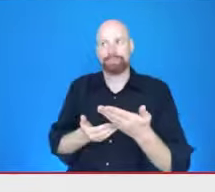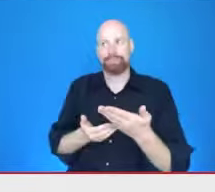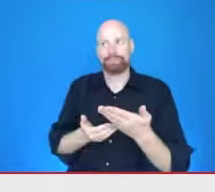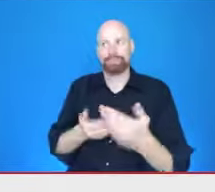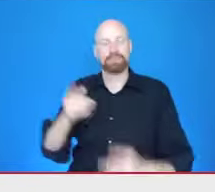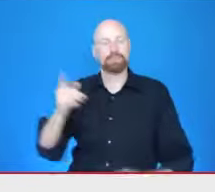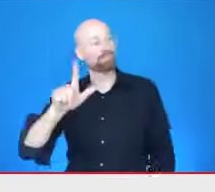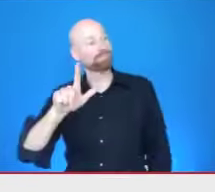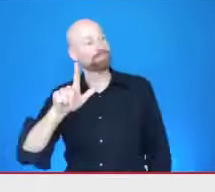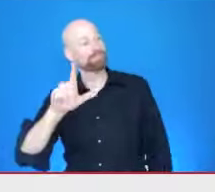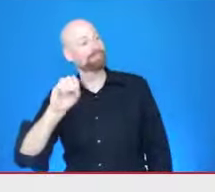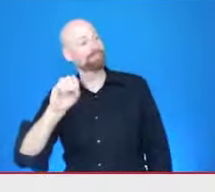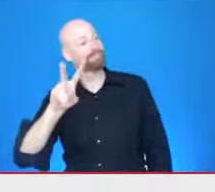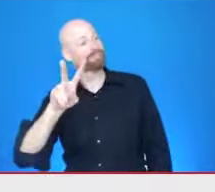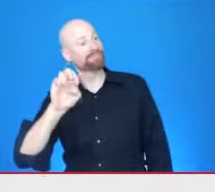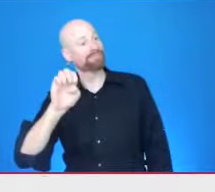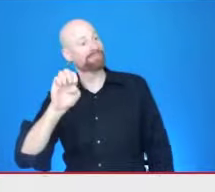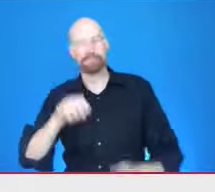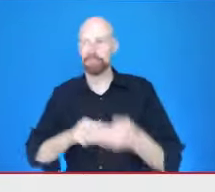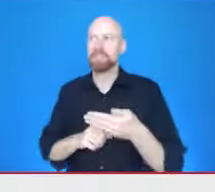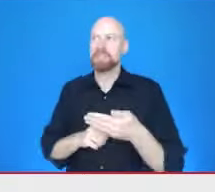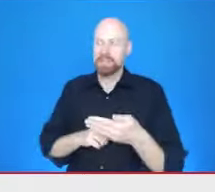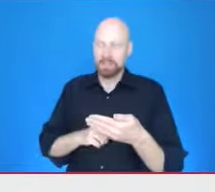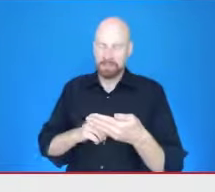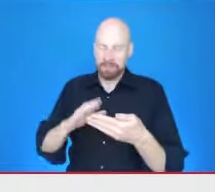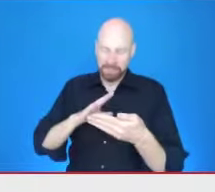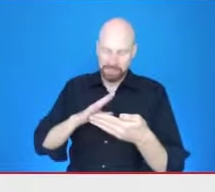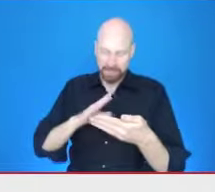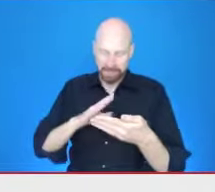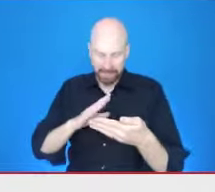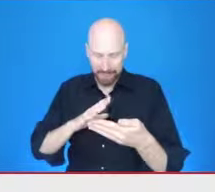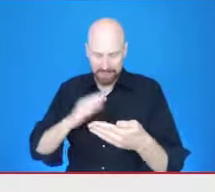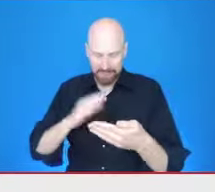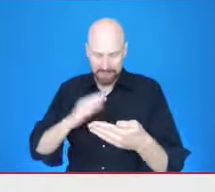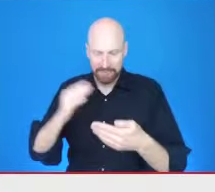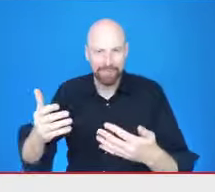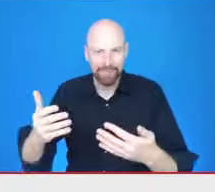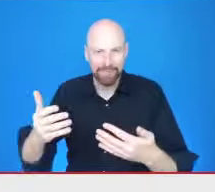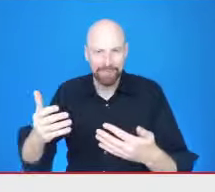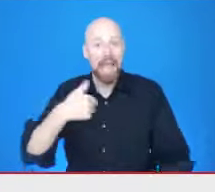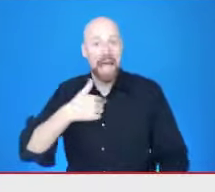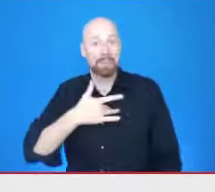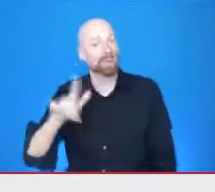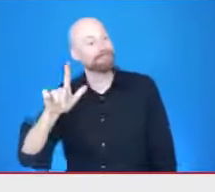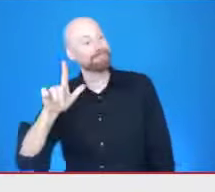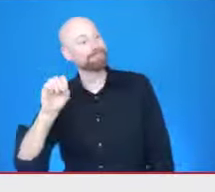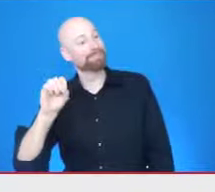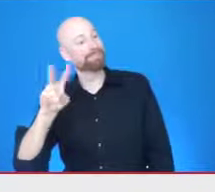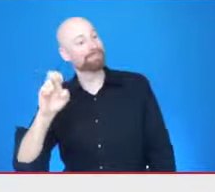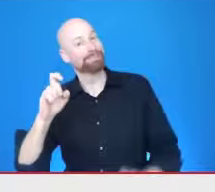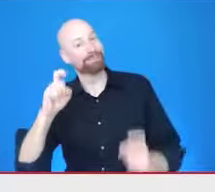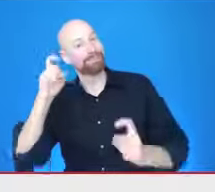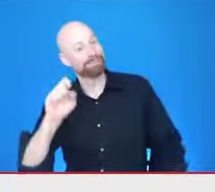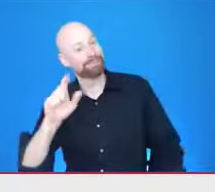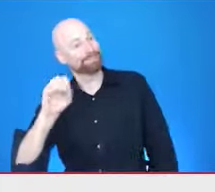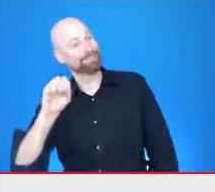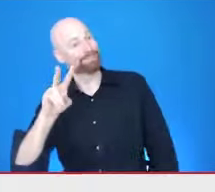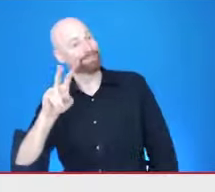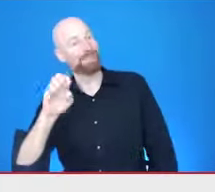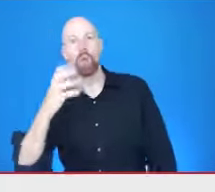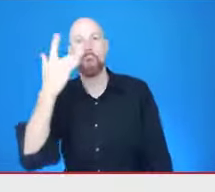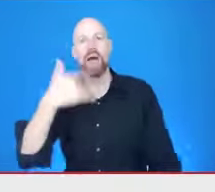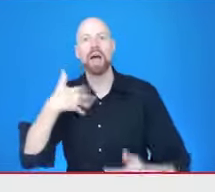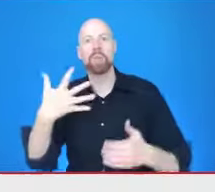always in a straight line to get me where I wanted and thought I was meant to be. In the fall of 2004, I started college at